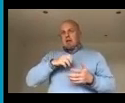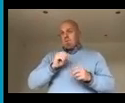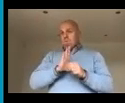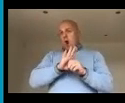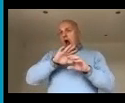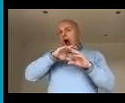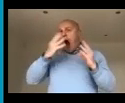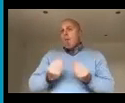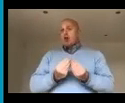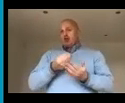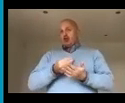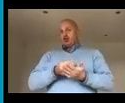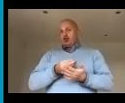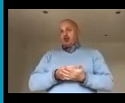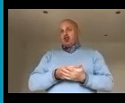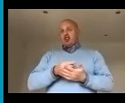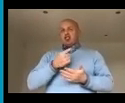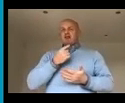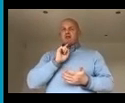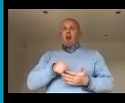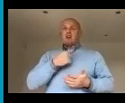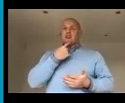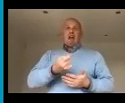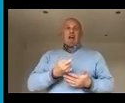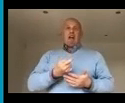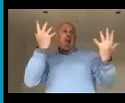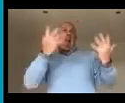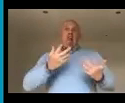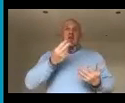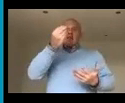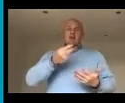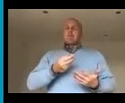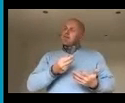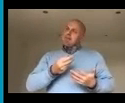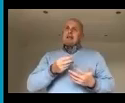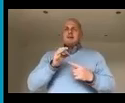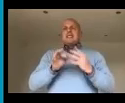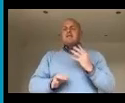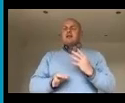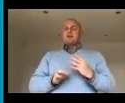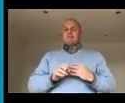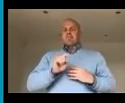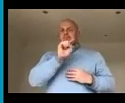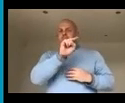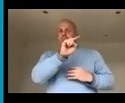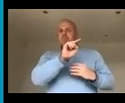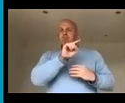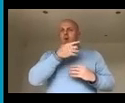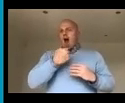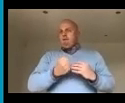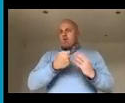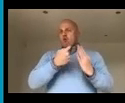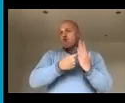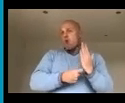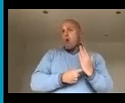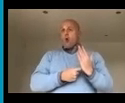you to ask for specific amounts. They'll have different rules about whether they want to see a quote or whether they're happy to